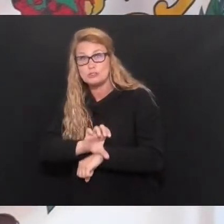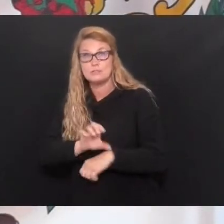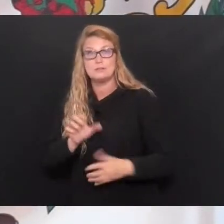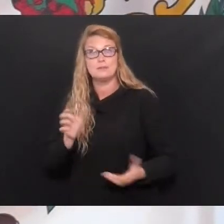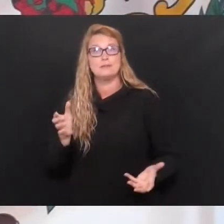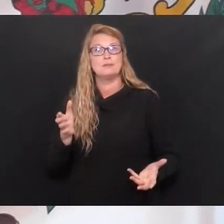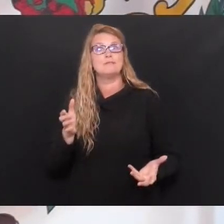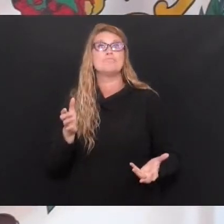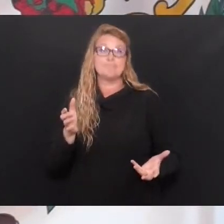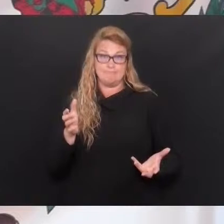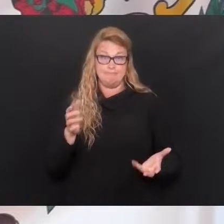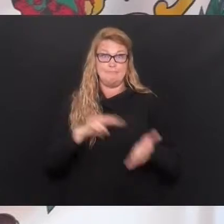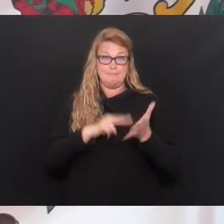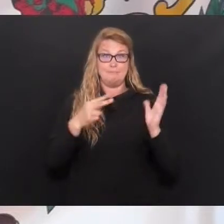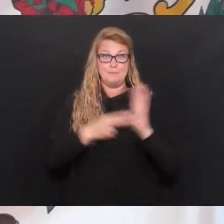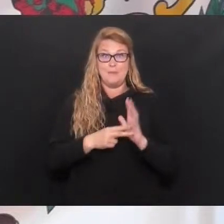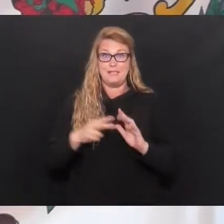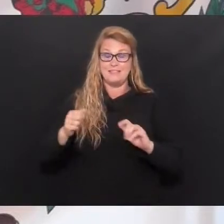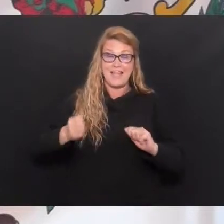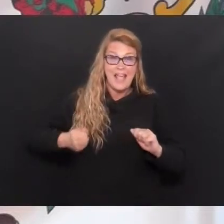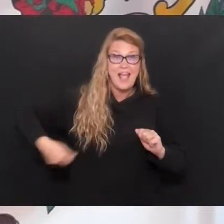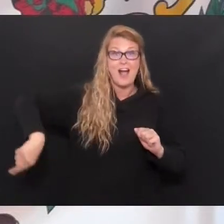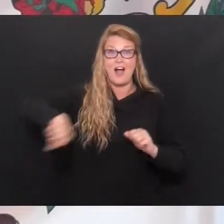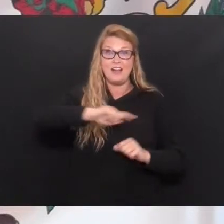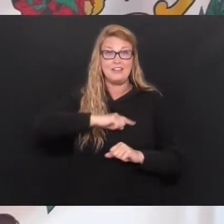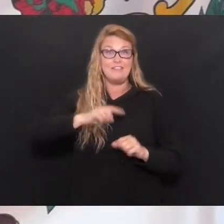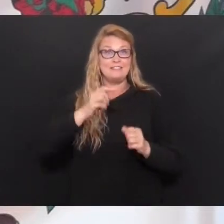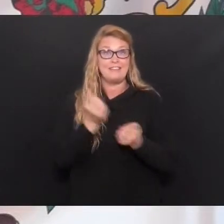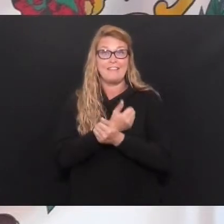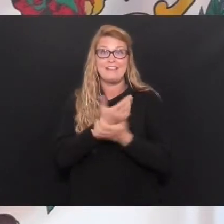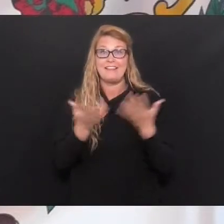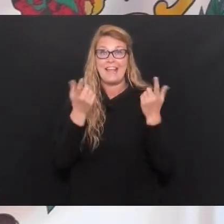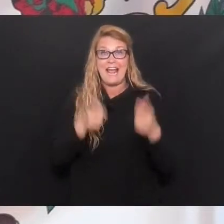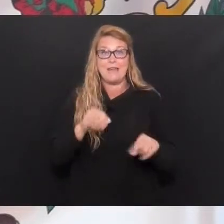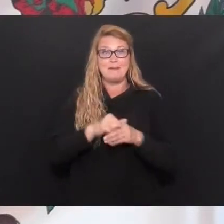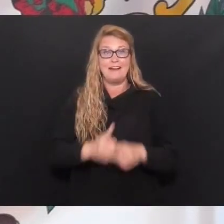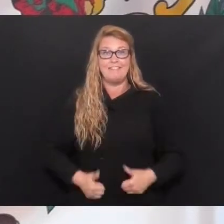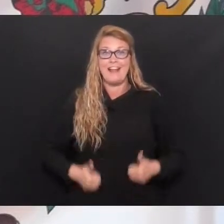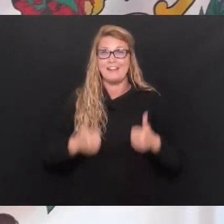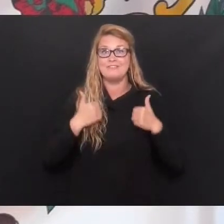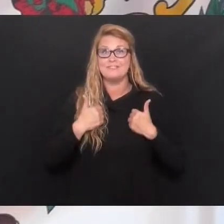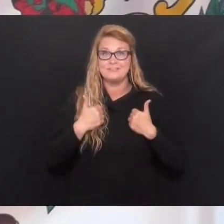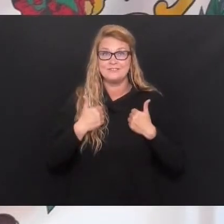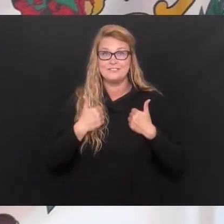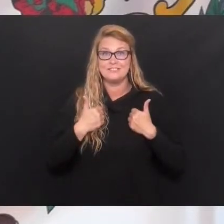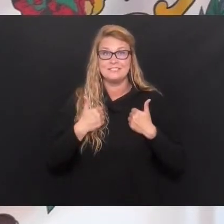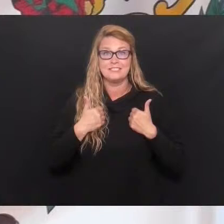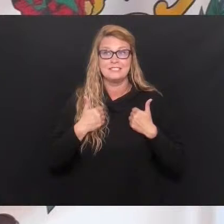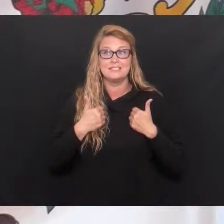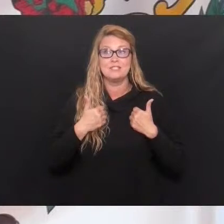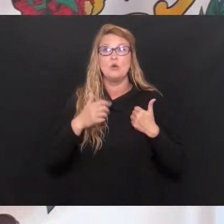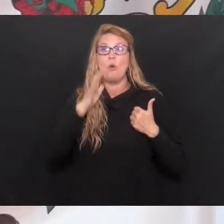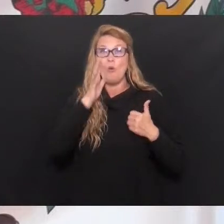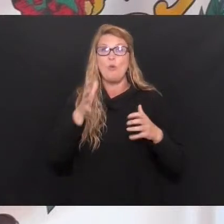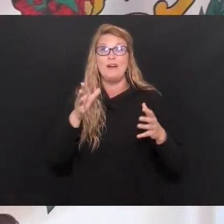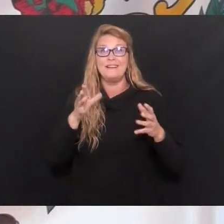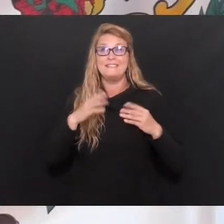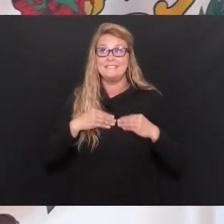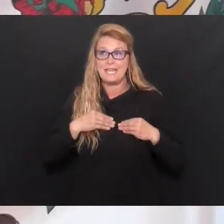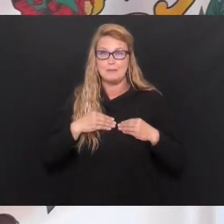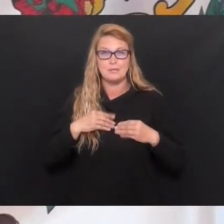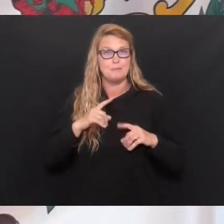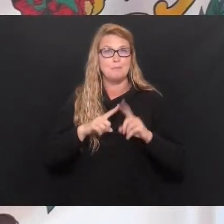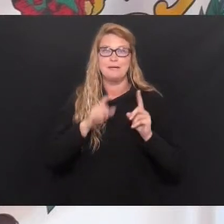and therefore all the things that are going on in their lives, they just absolutely would take the vaccine, but they just